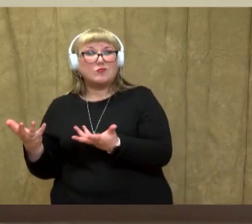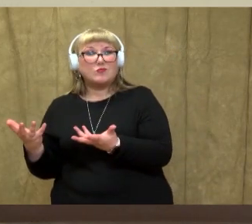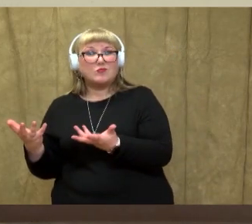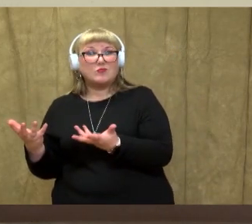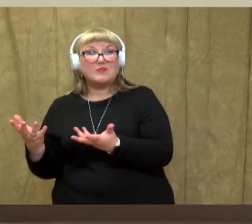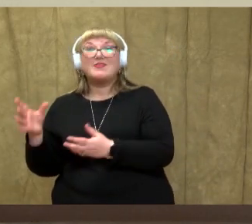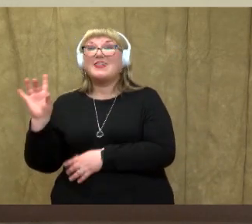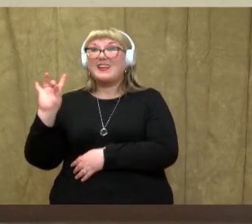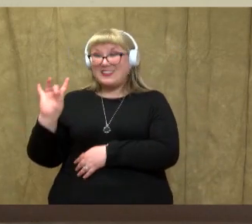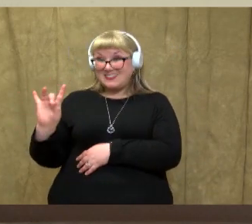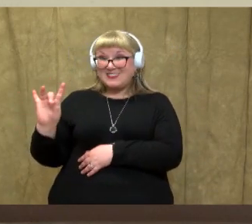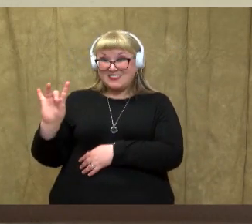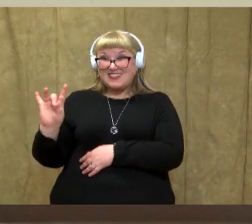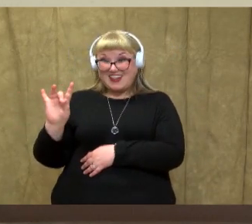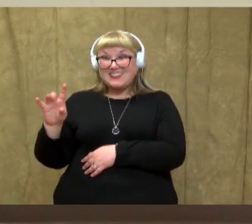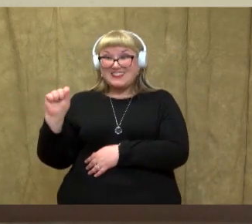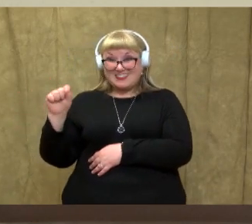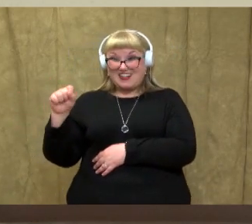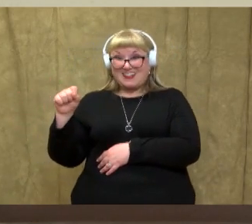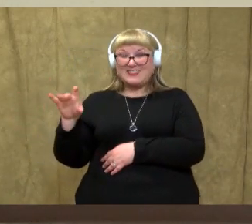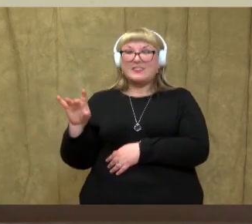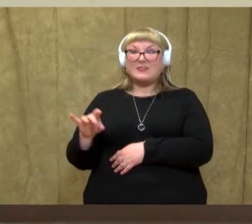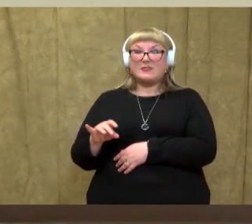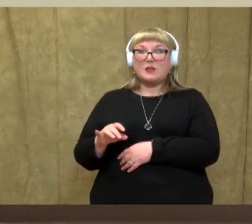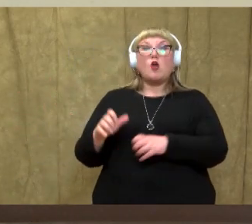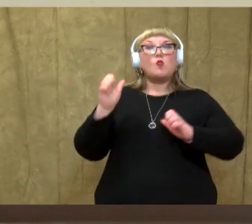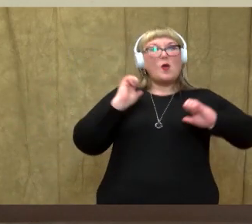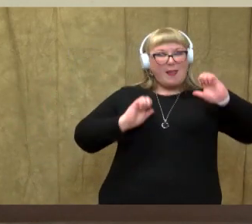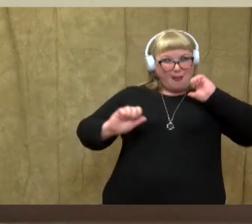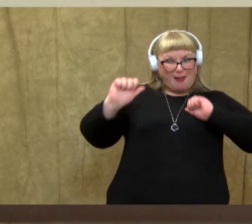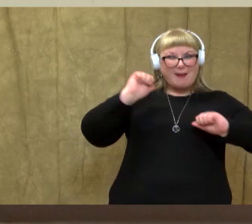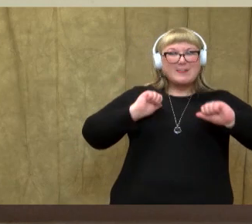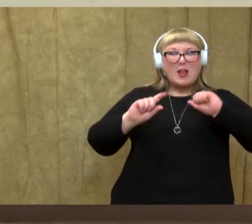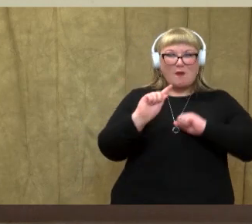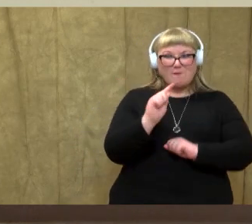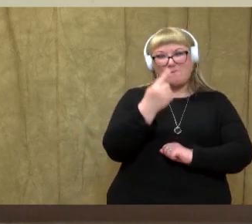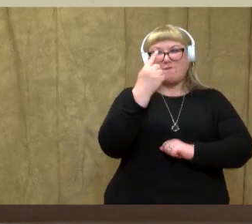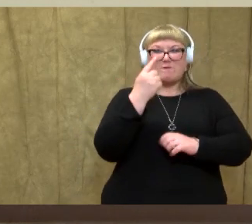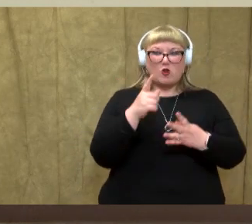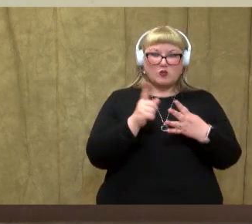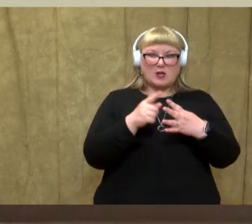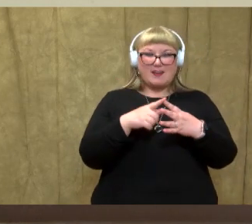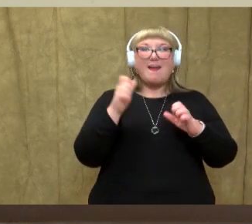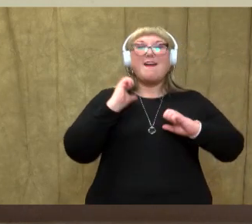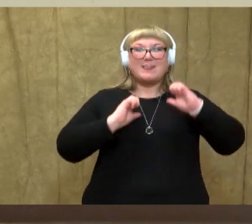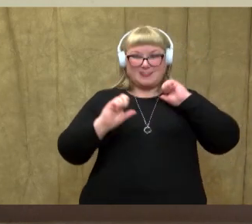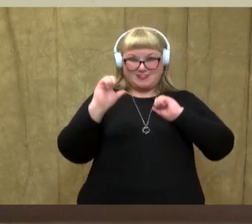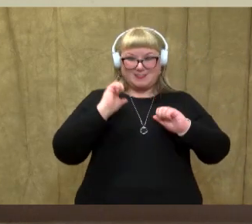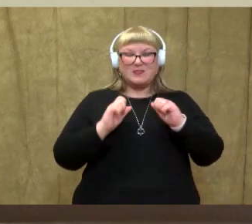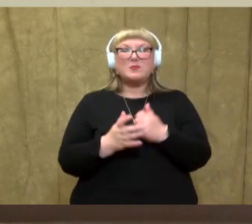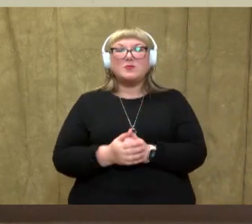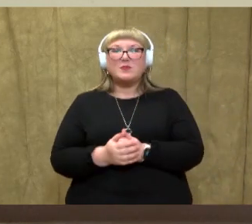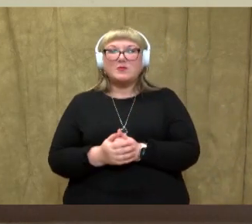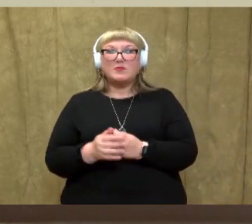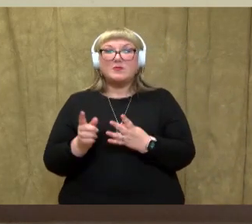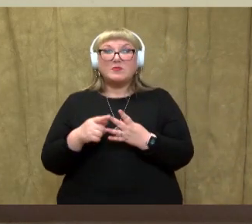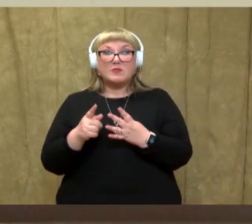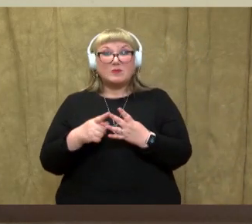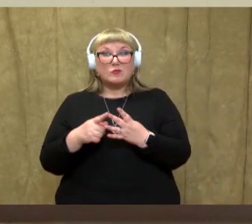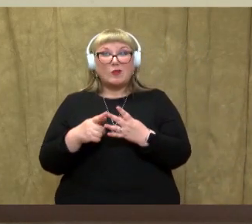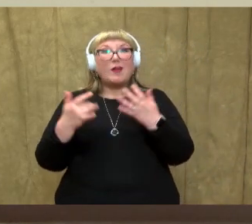equals 8 by acting it out, our first strategy. Now let's solve it